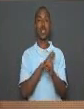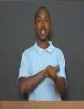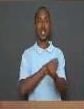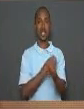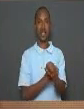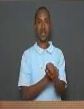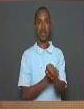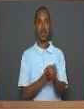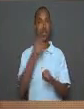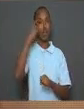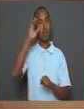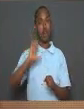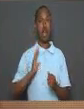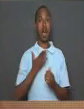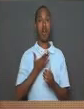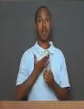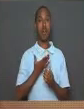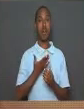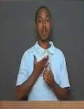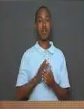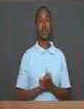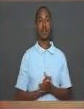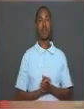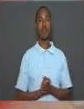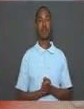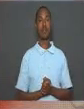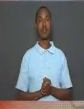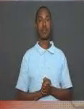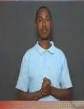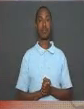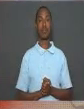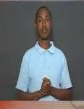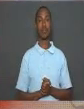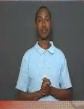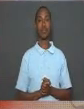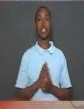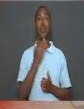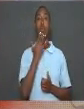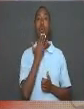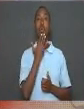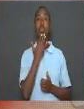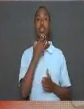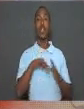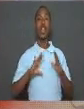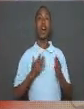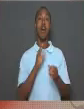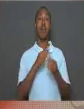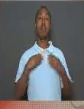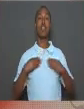energy for our cells. The glucose in our